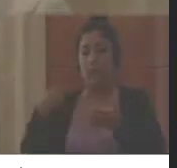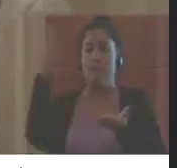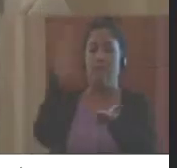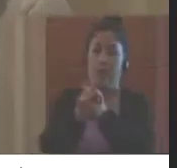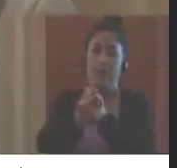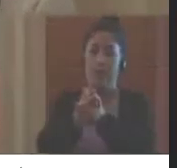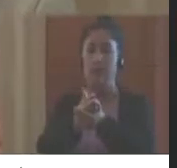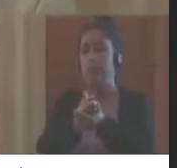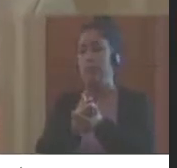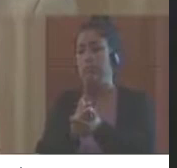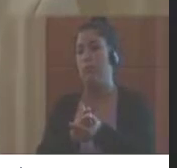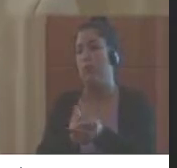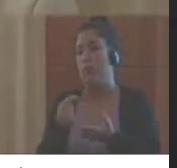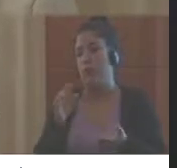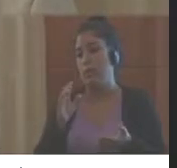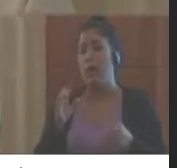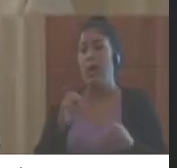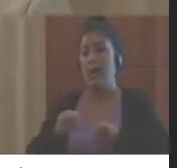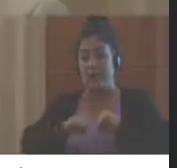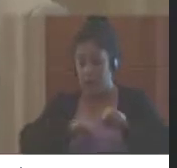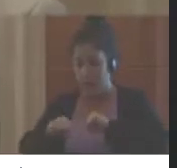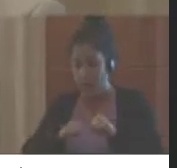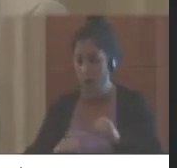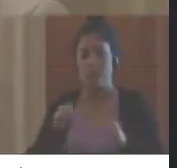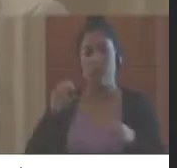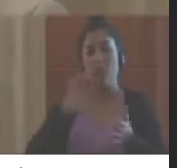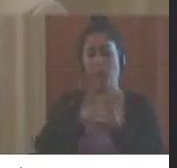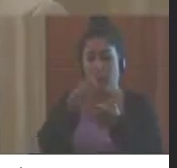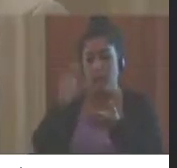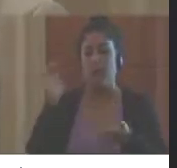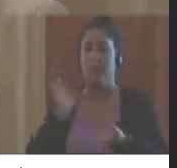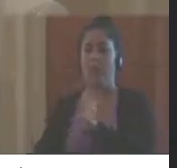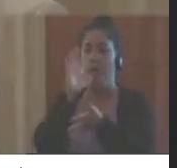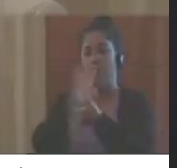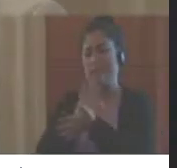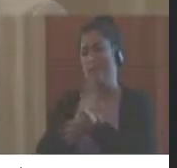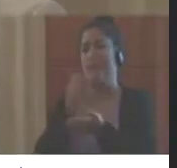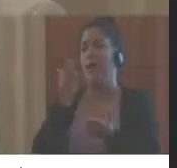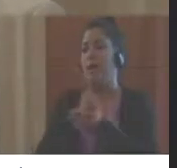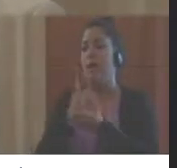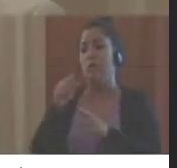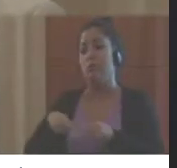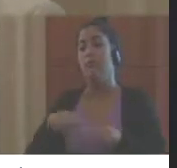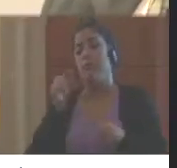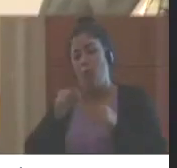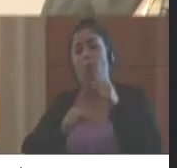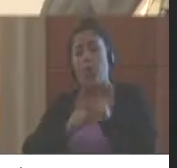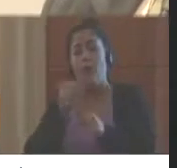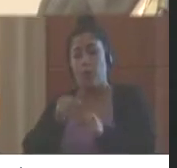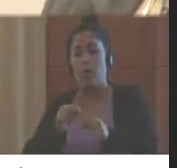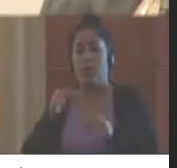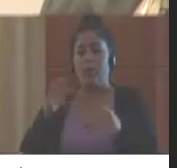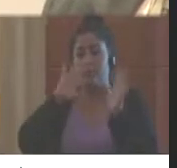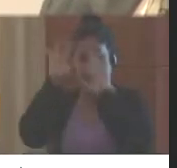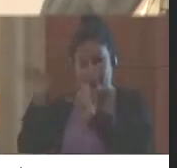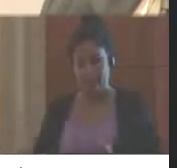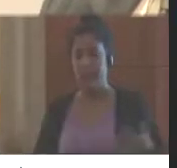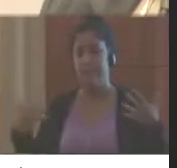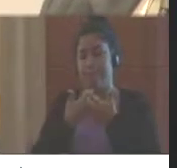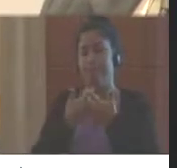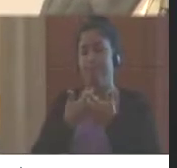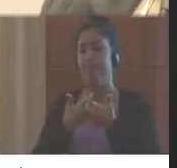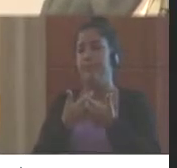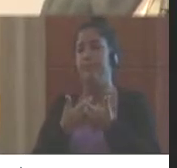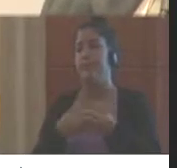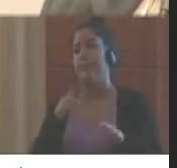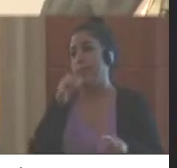our schooling activities. But this is a process in which we are still working with the Secretariat.